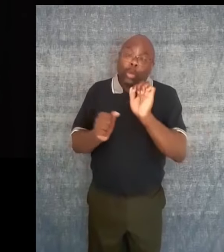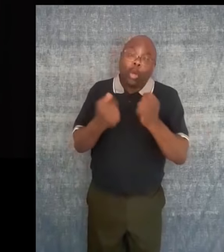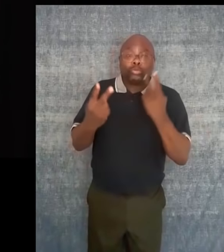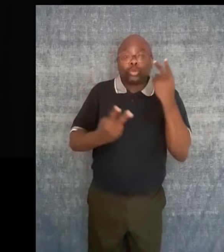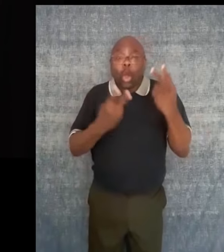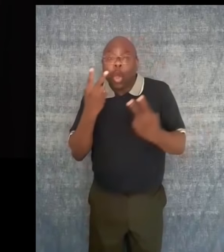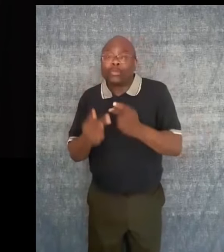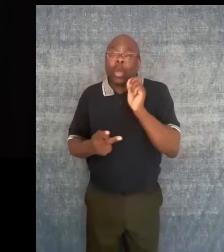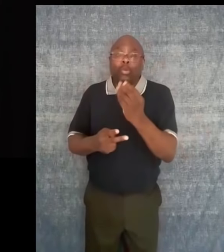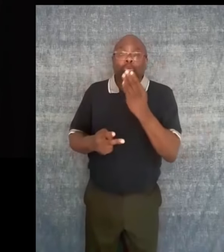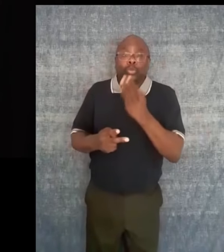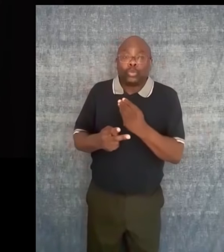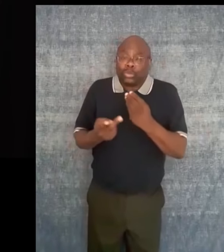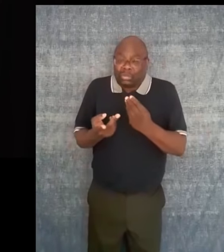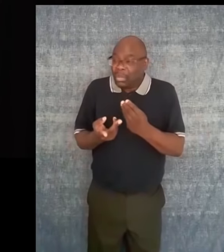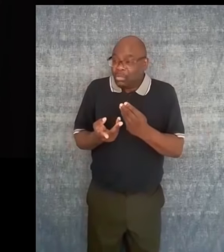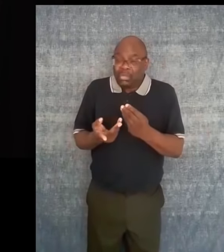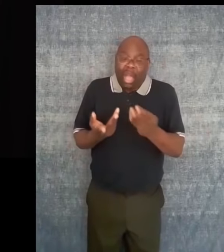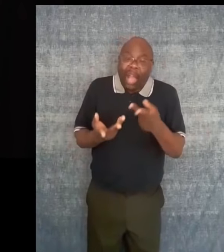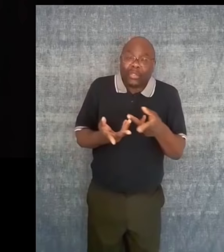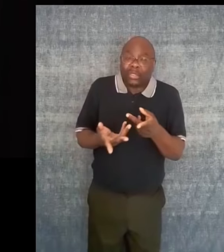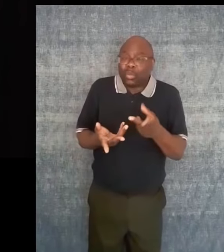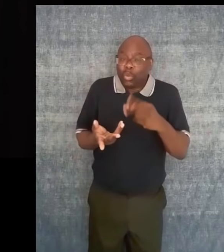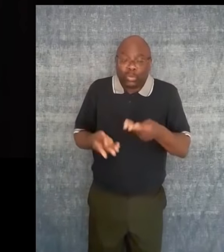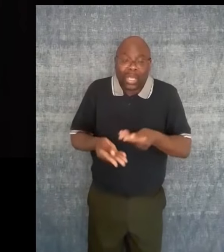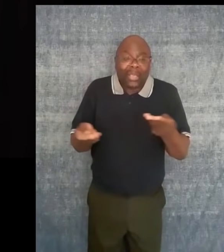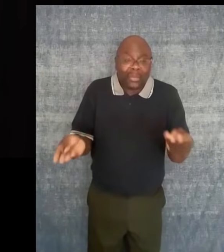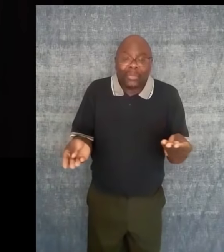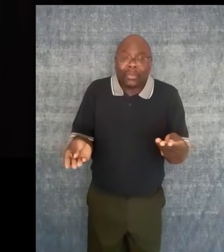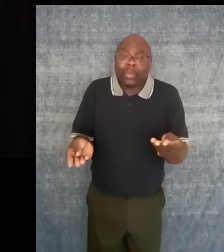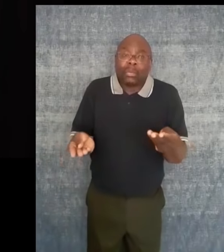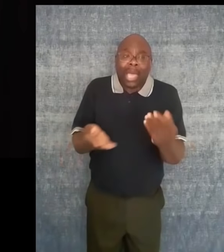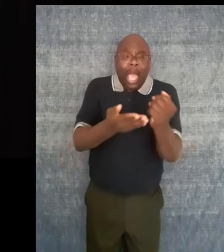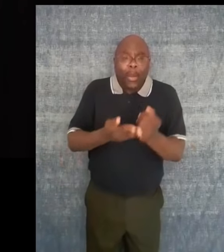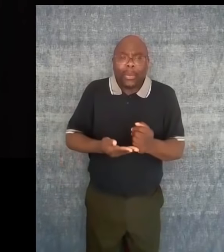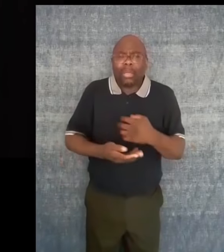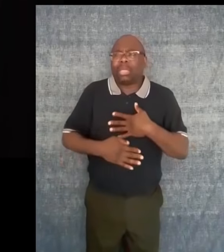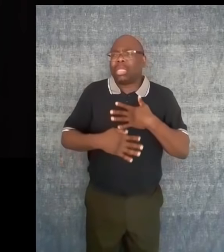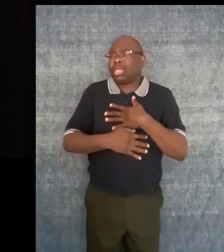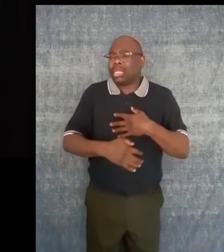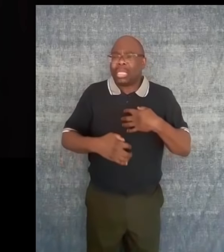own, just for your own use, or you can share it with others if you wanted to. But it can help you to grieve.